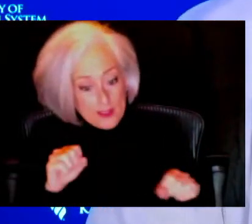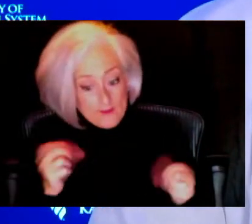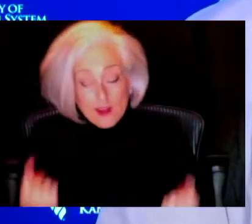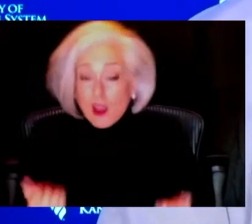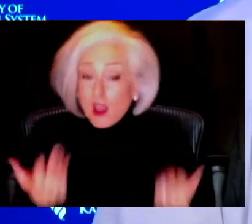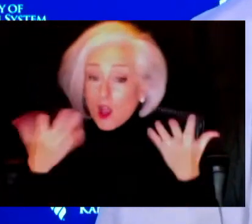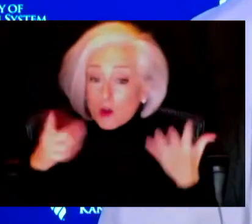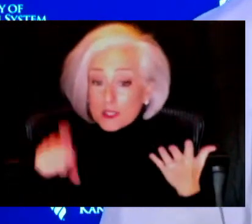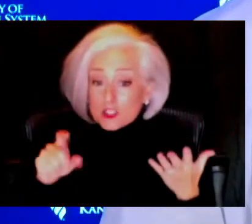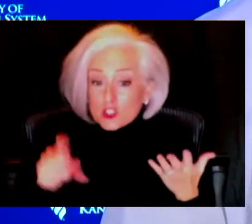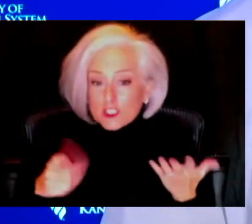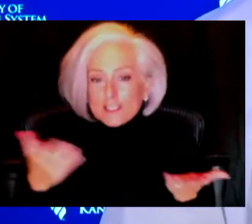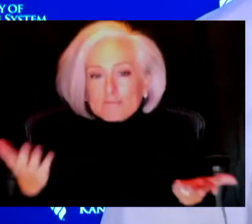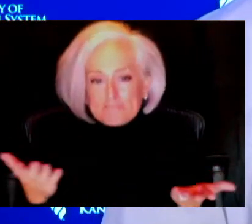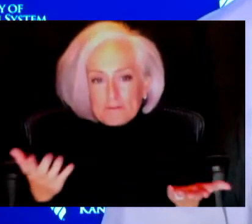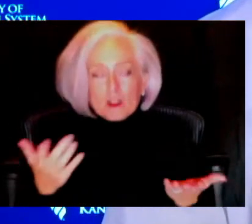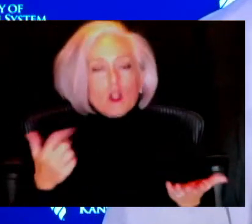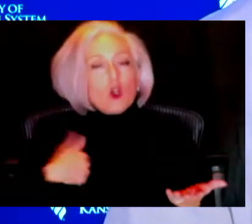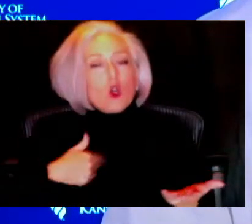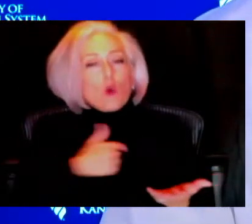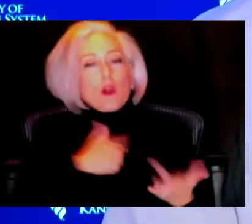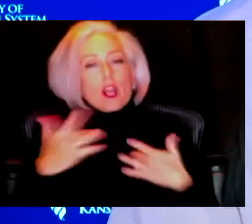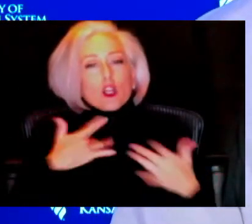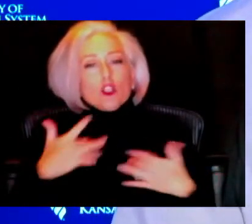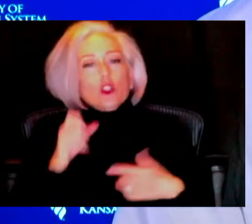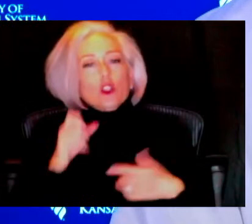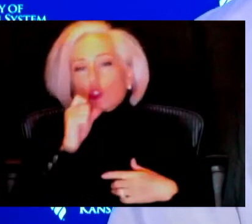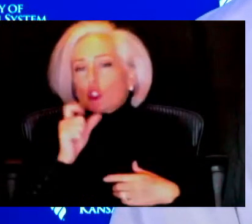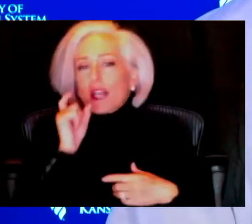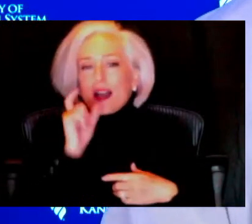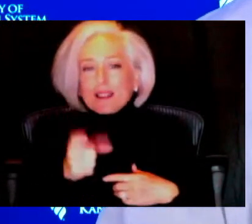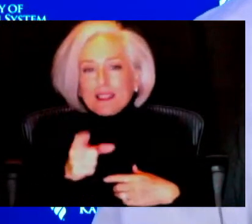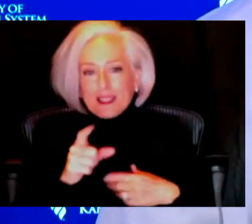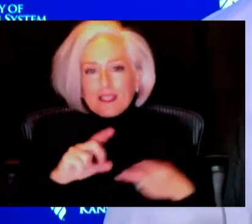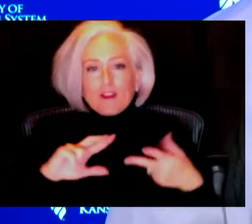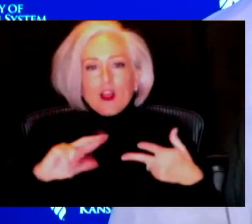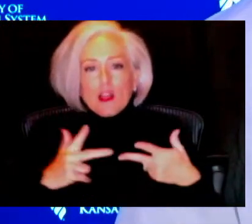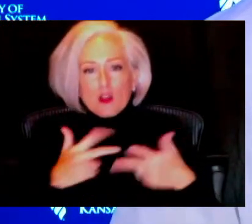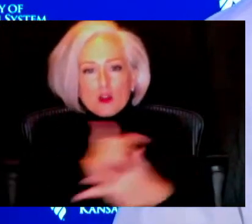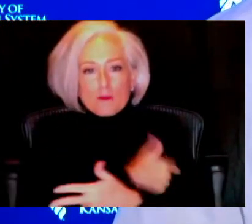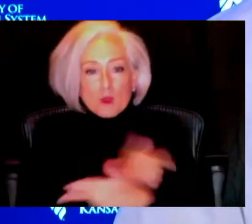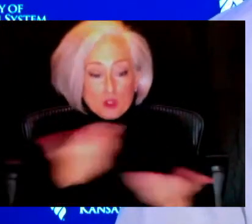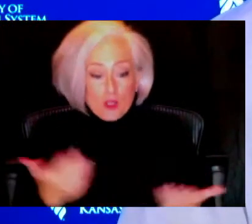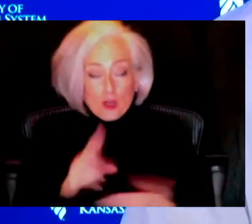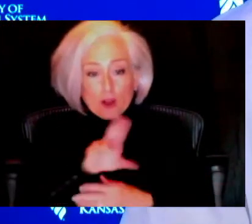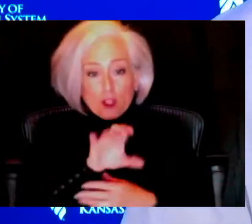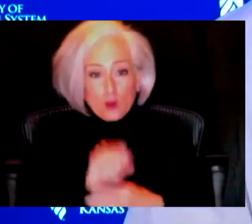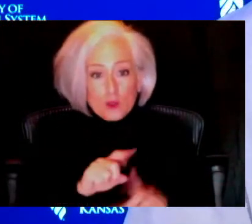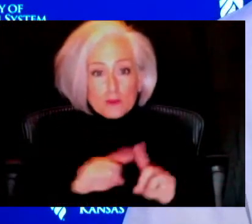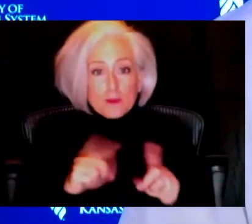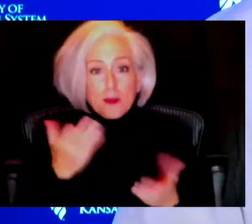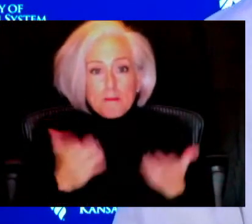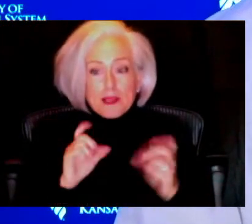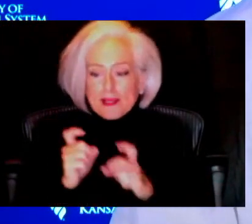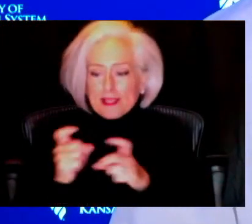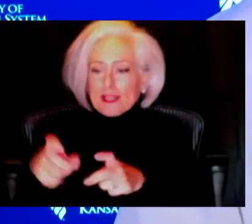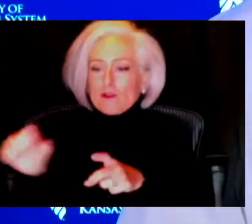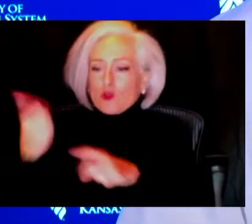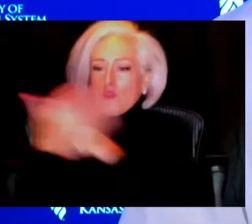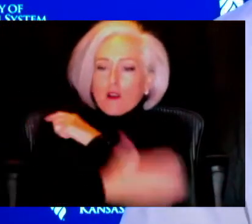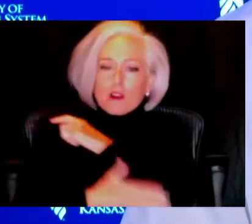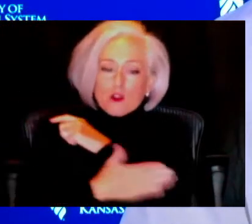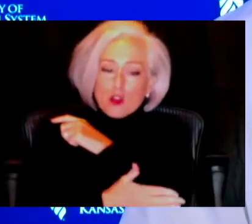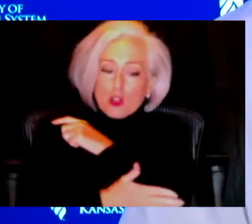that we shouldn't be getting these extra doses here in this country, but maybe giving them to other countries as well.